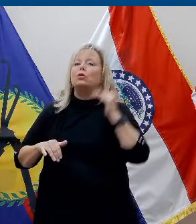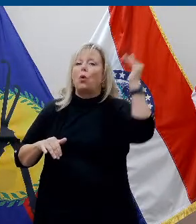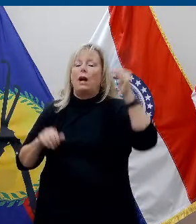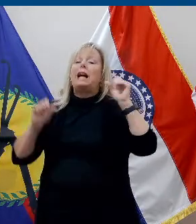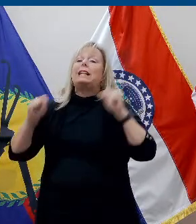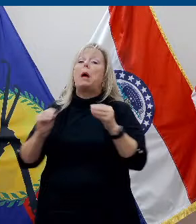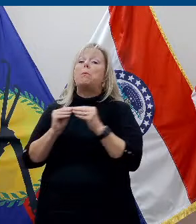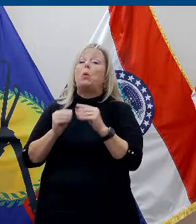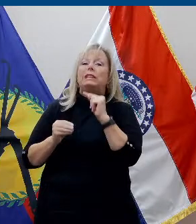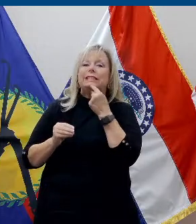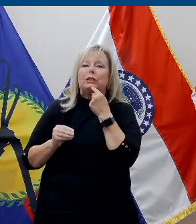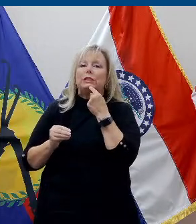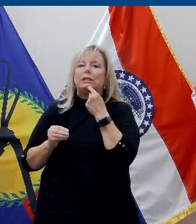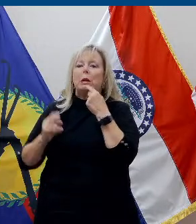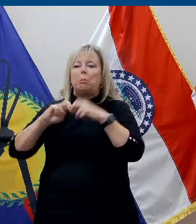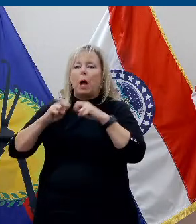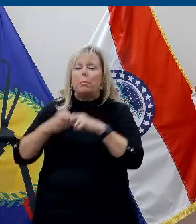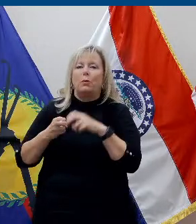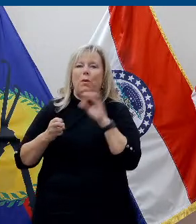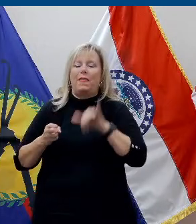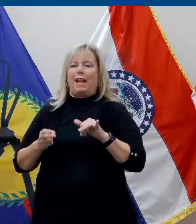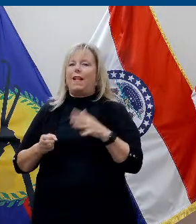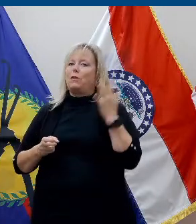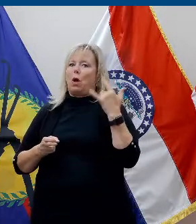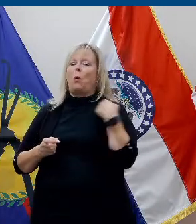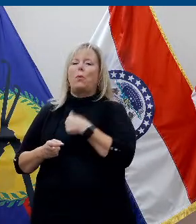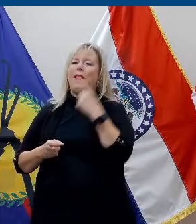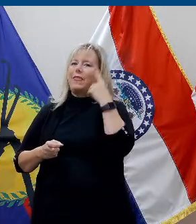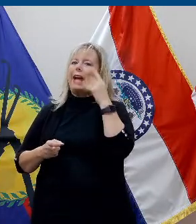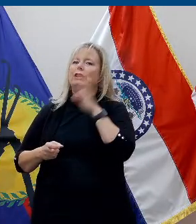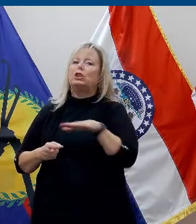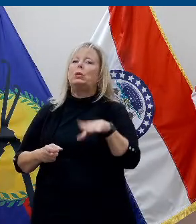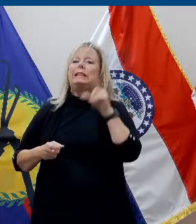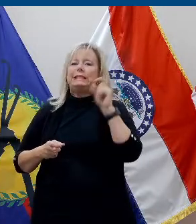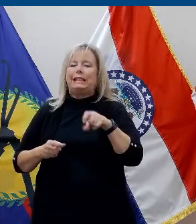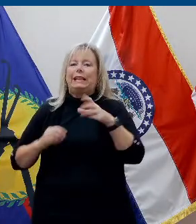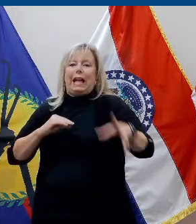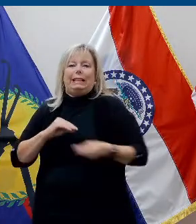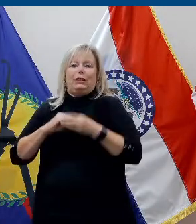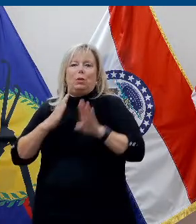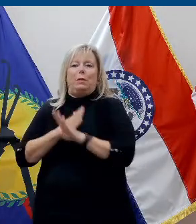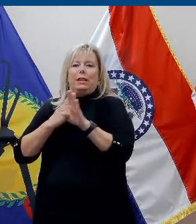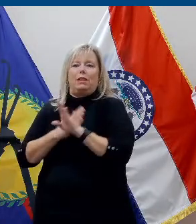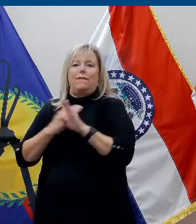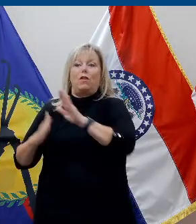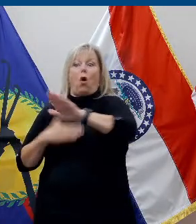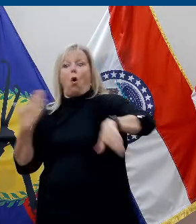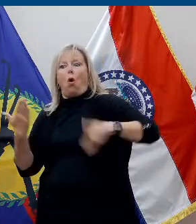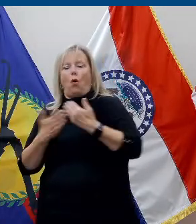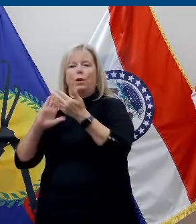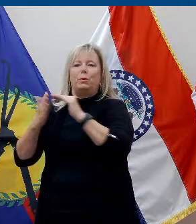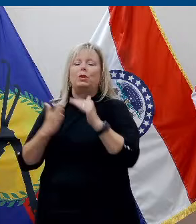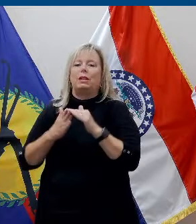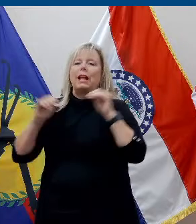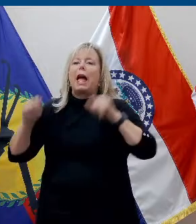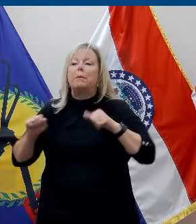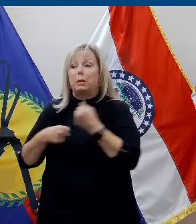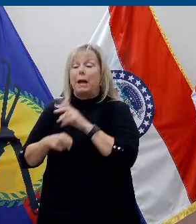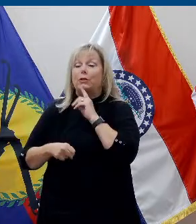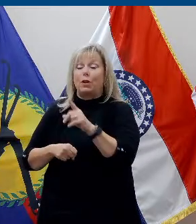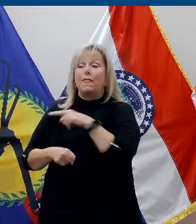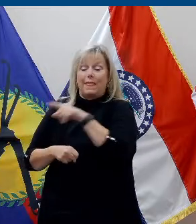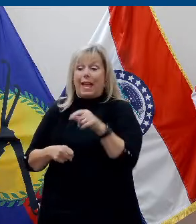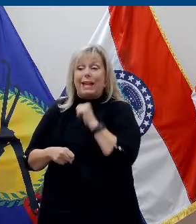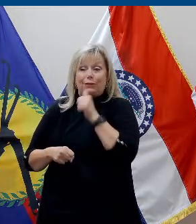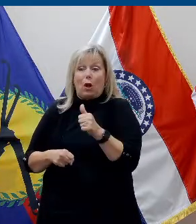be more severe consequences, which is why we think children require the additional protection of our entire community in order to make sure that they